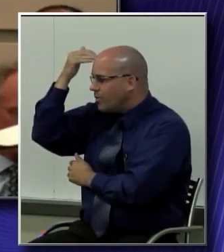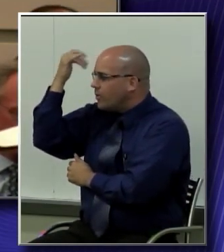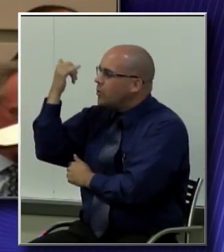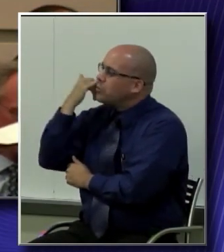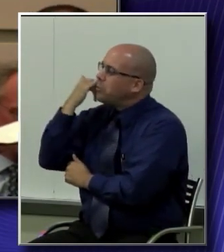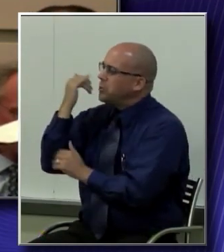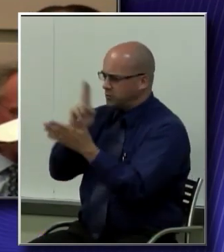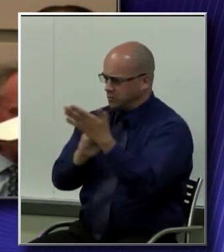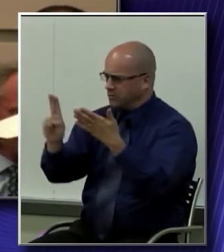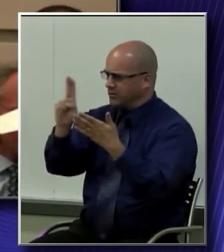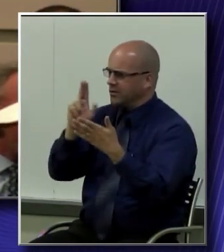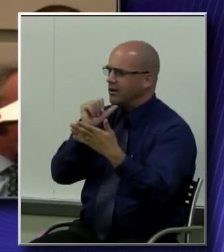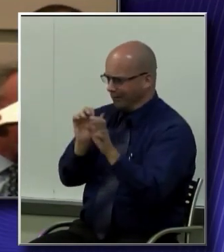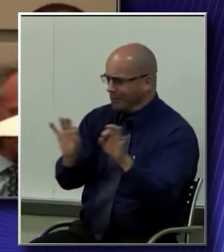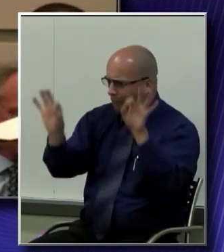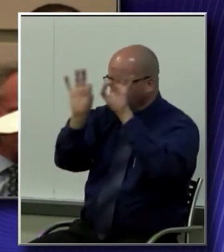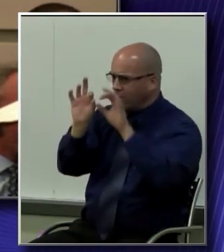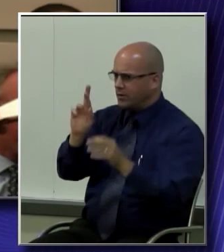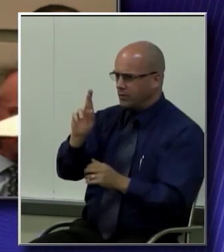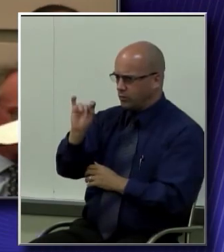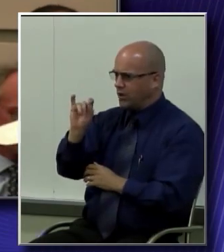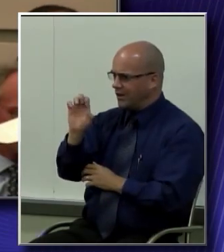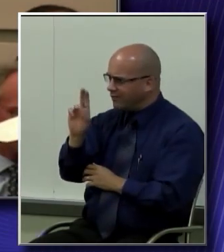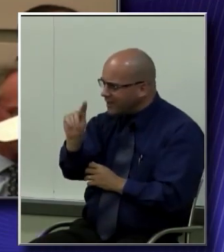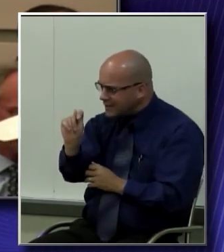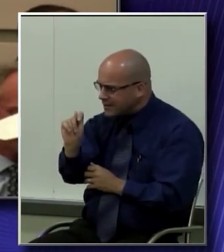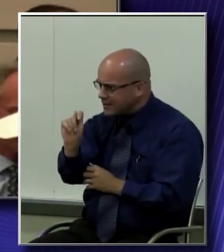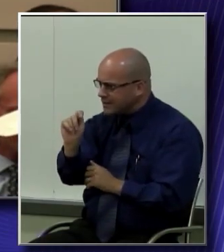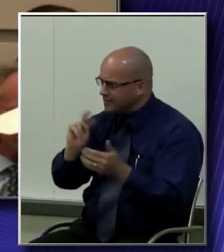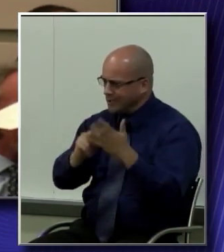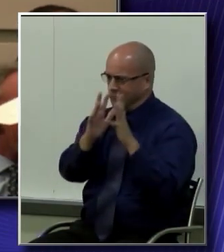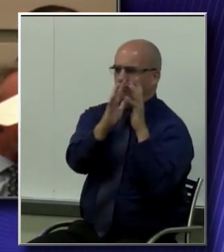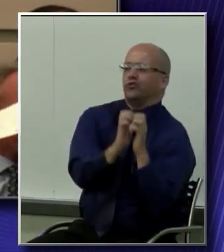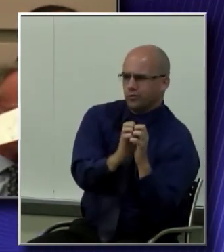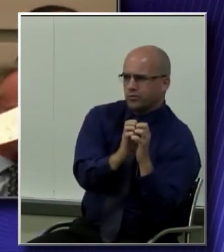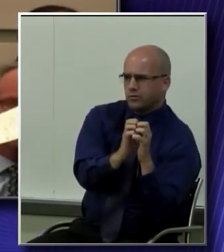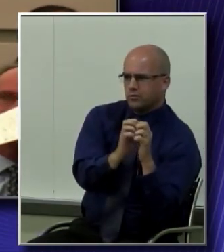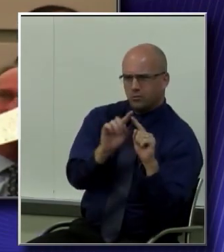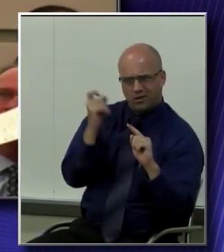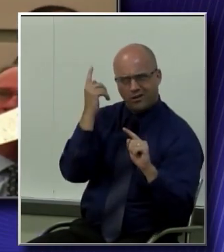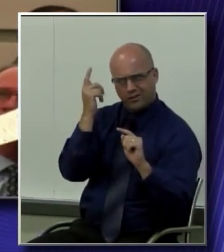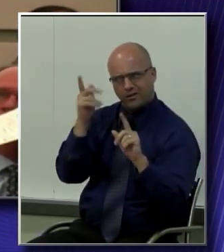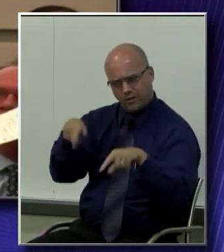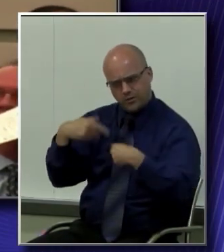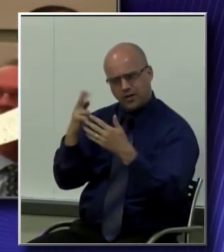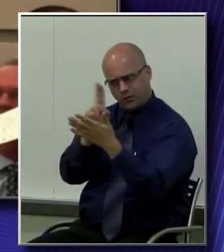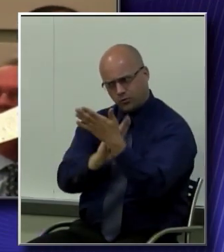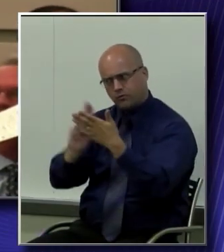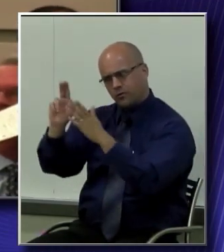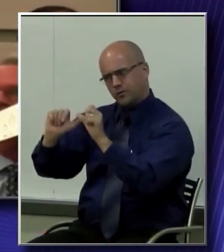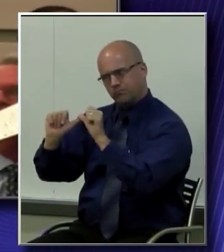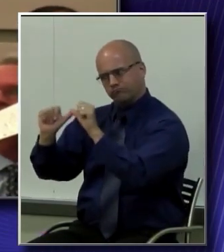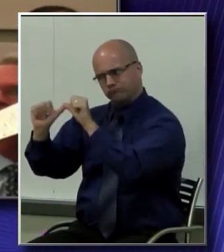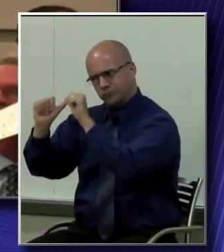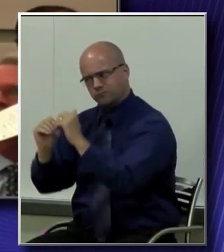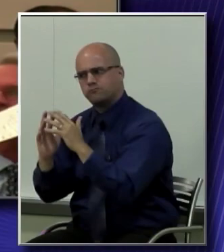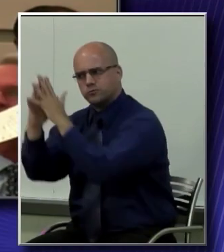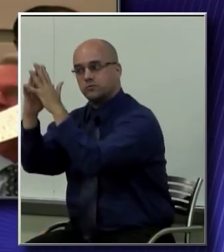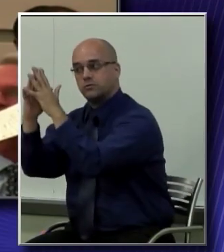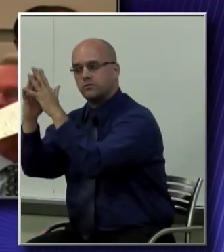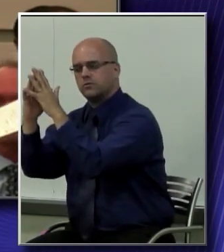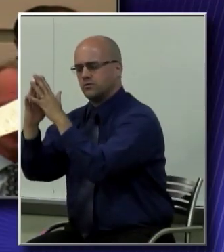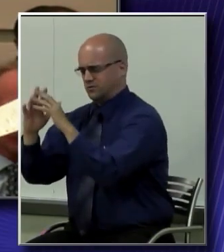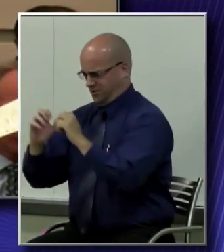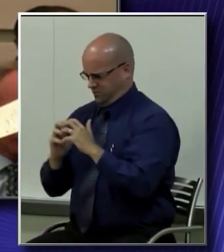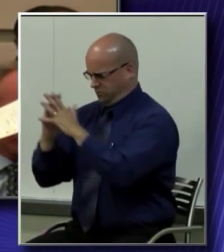not relevant, it would not have lasted for millennia. Why is the university relevant? Because of its